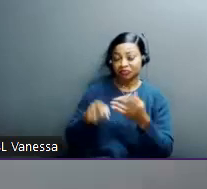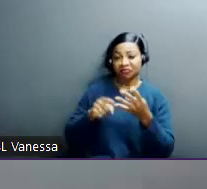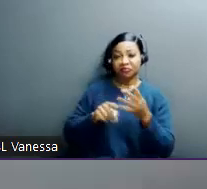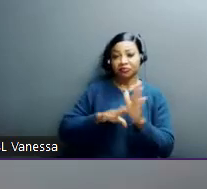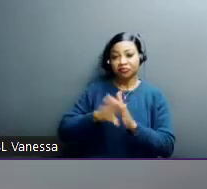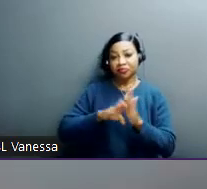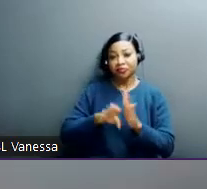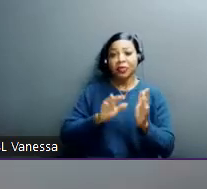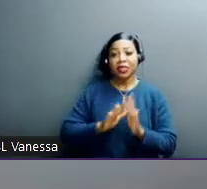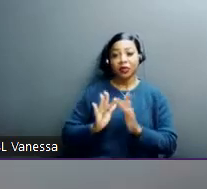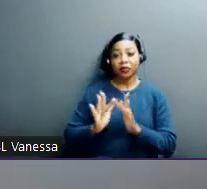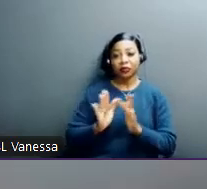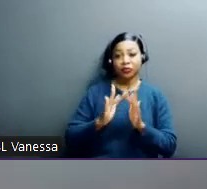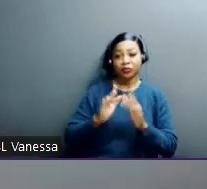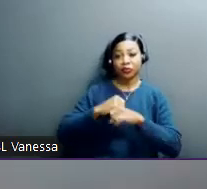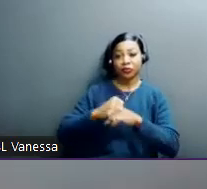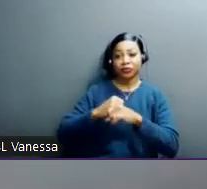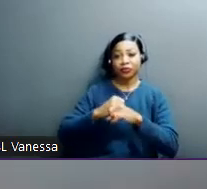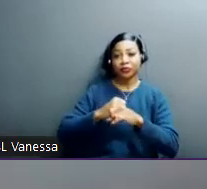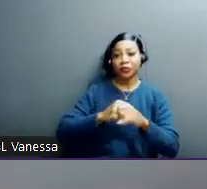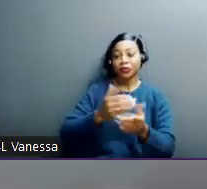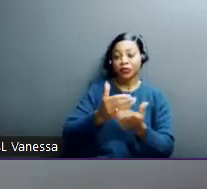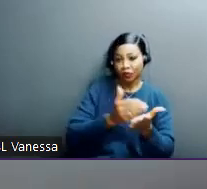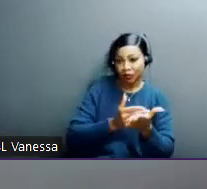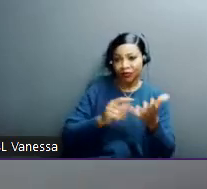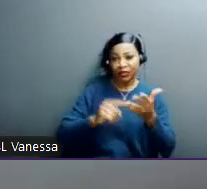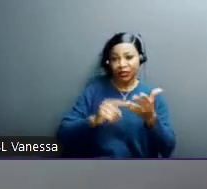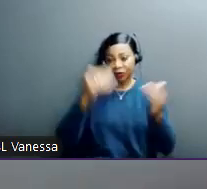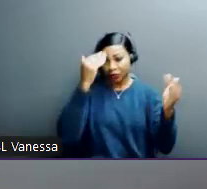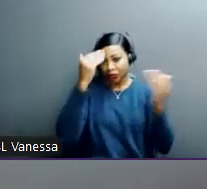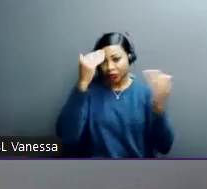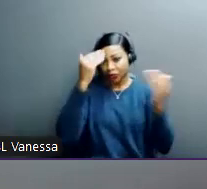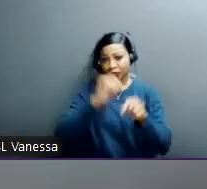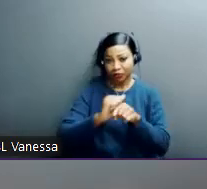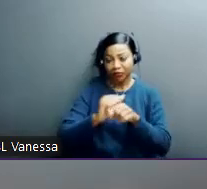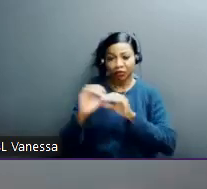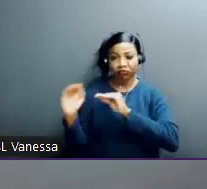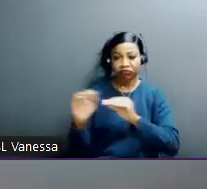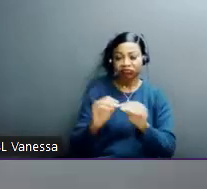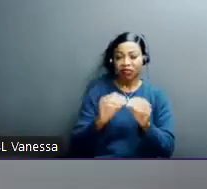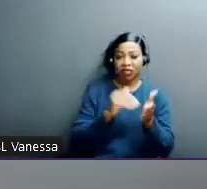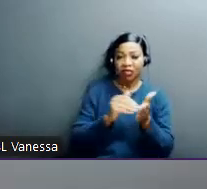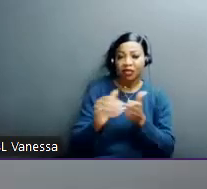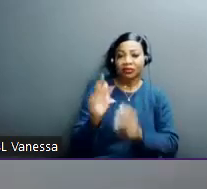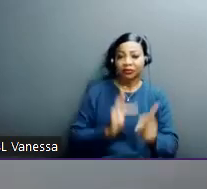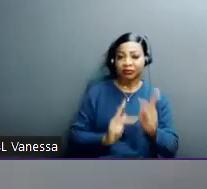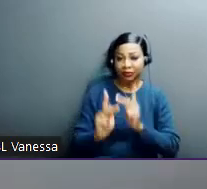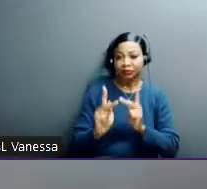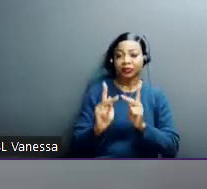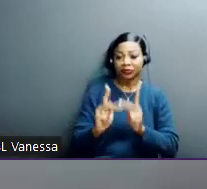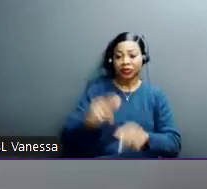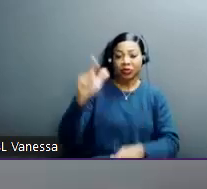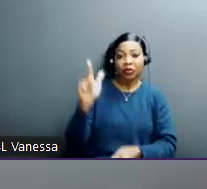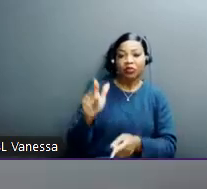courses and awareness training to thousands of people resulting in lowering the list risk and enhanced security